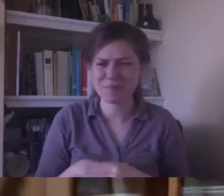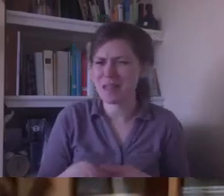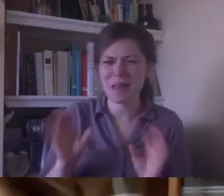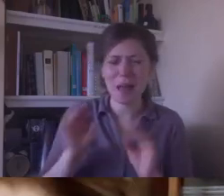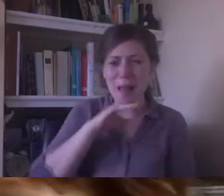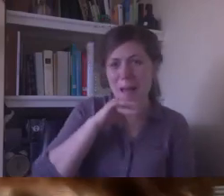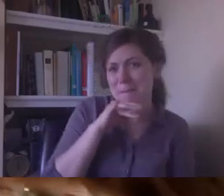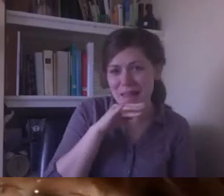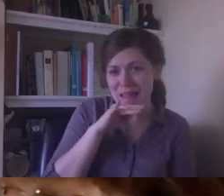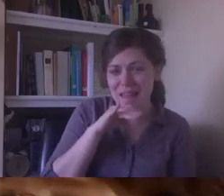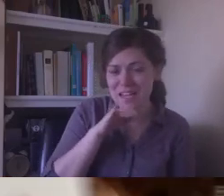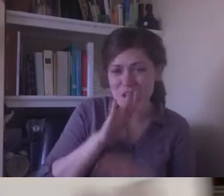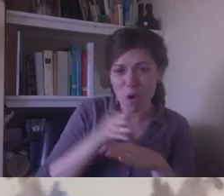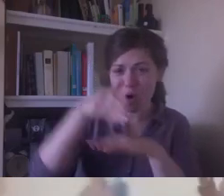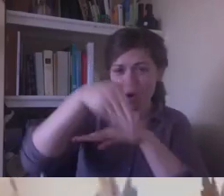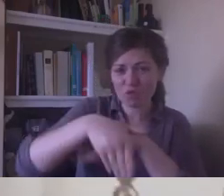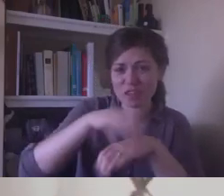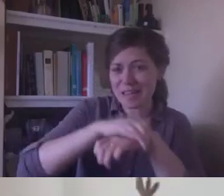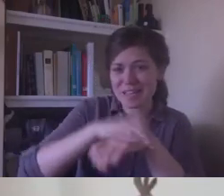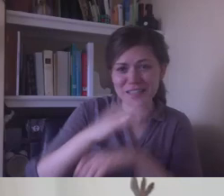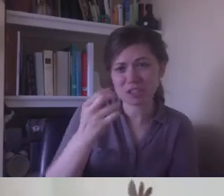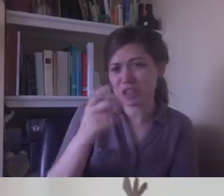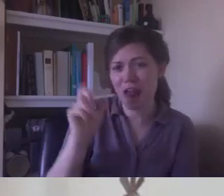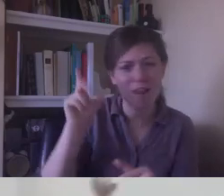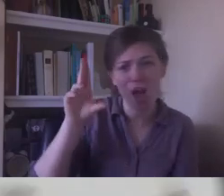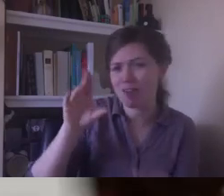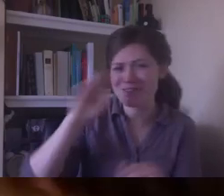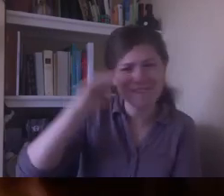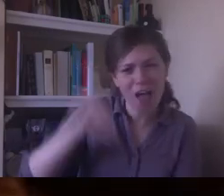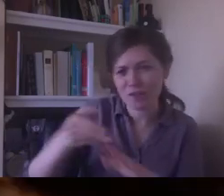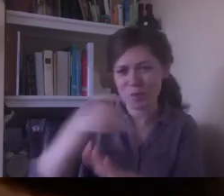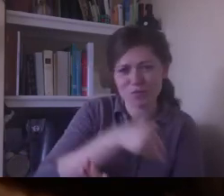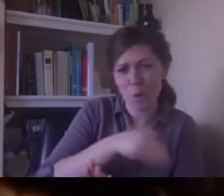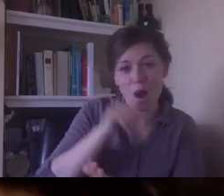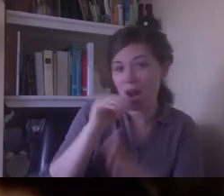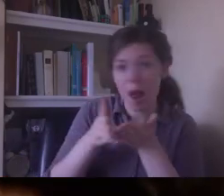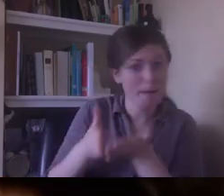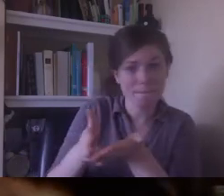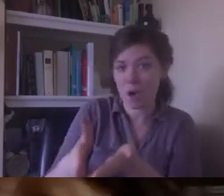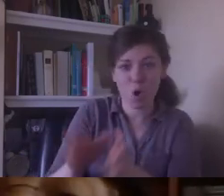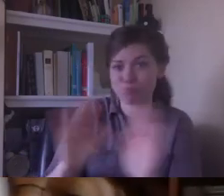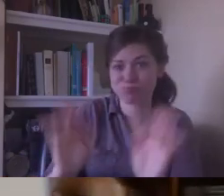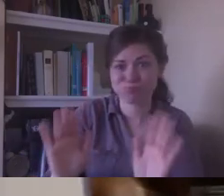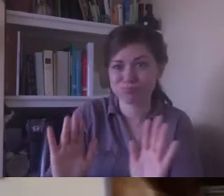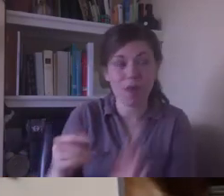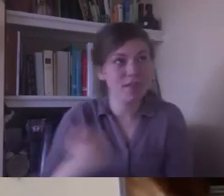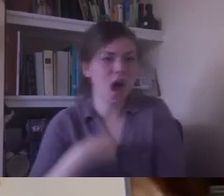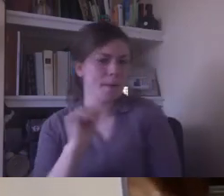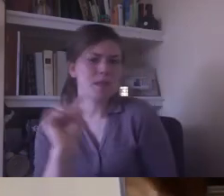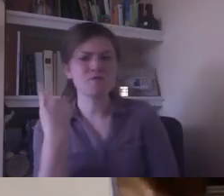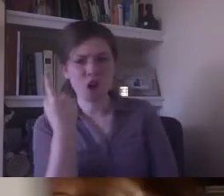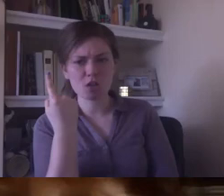No pig has ever crossed the English Channel, they said, not even in a boat. Then I'll be the first, Norbert